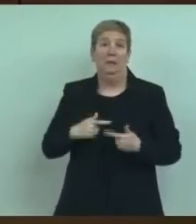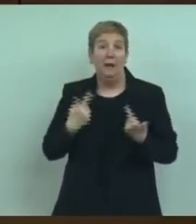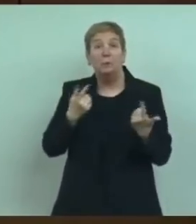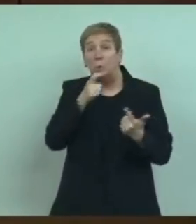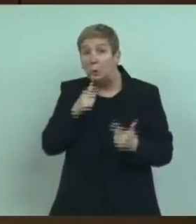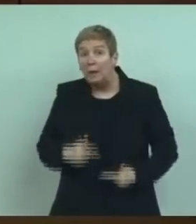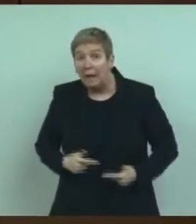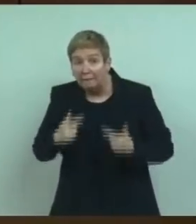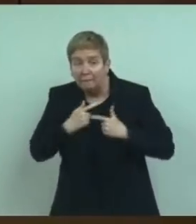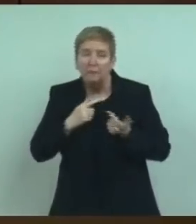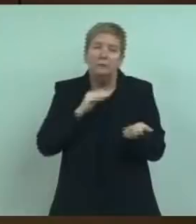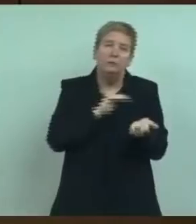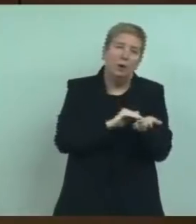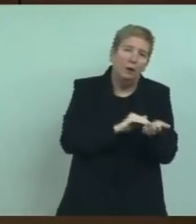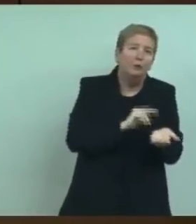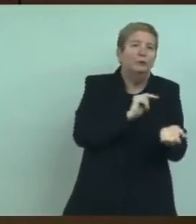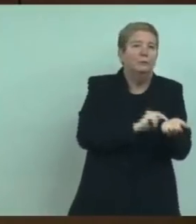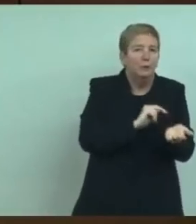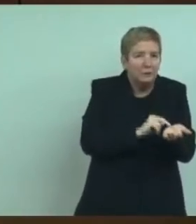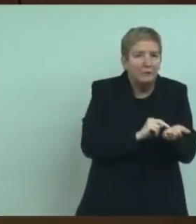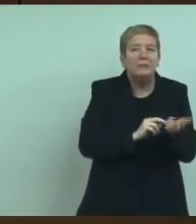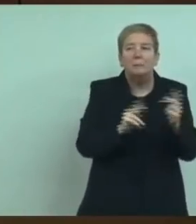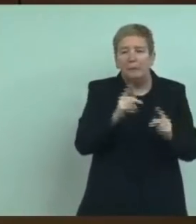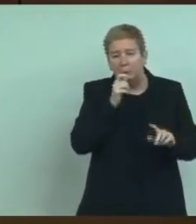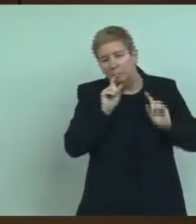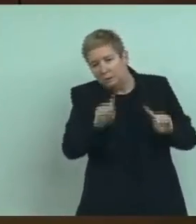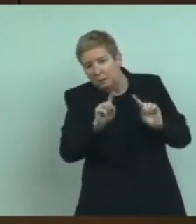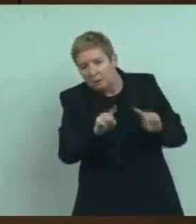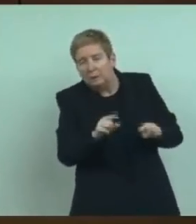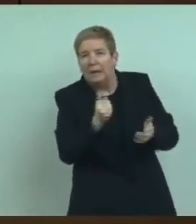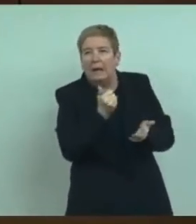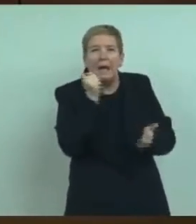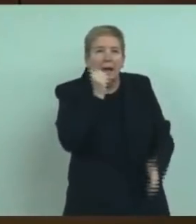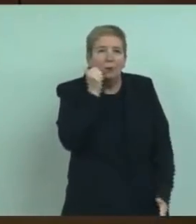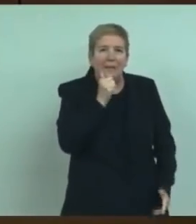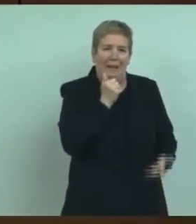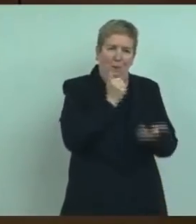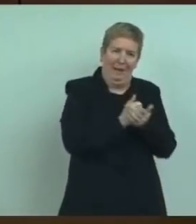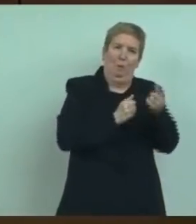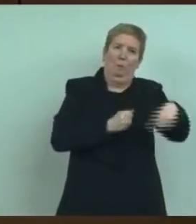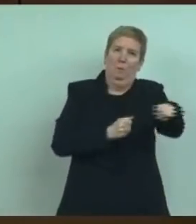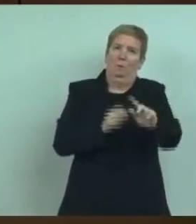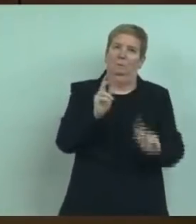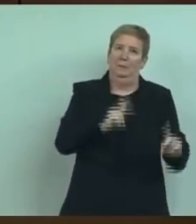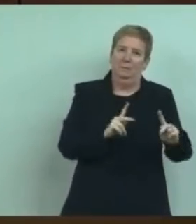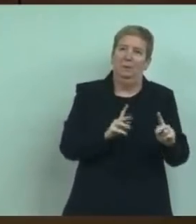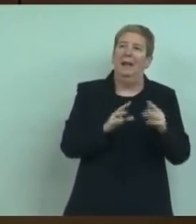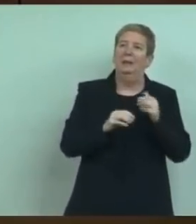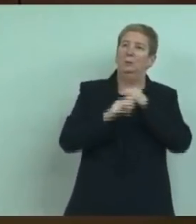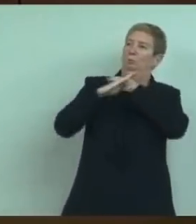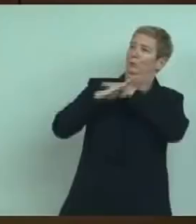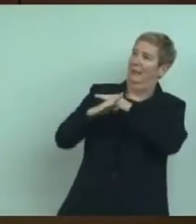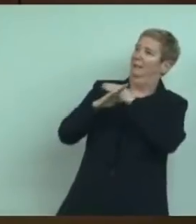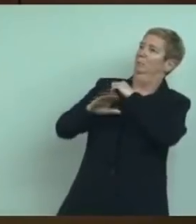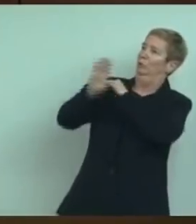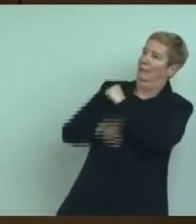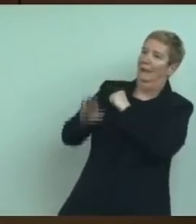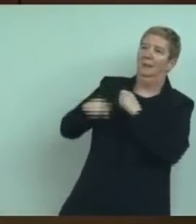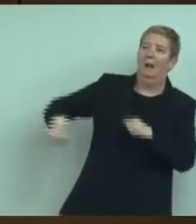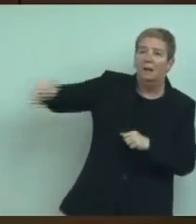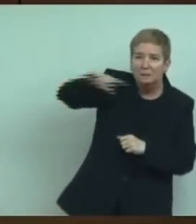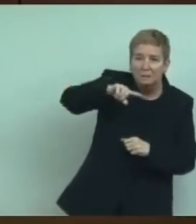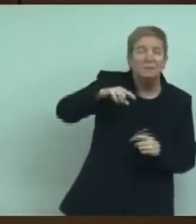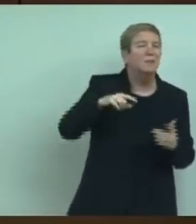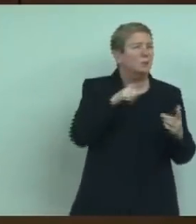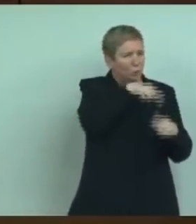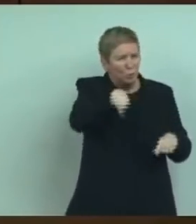workers who are completely dedicated to do everything they can to protect you. And I know that you're seeing it all over the